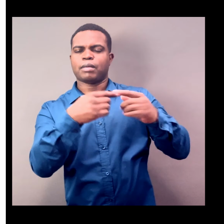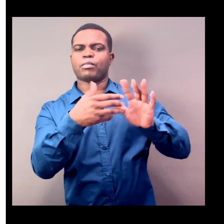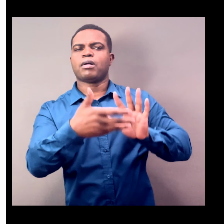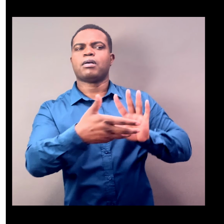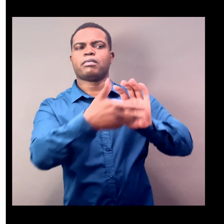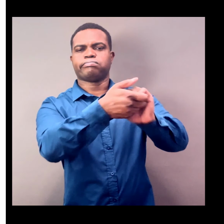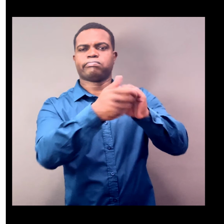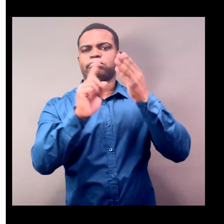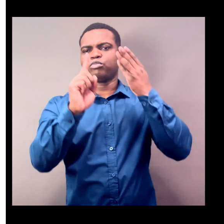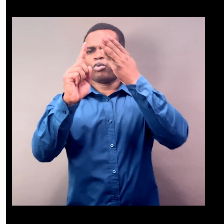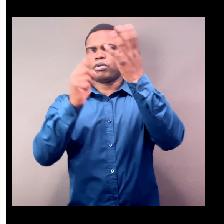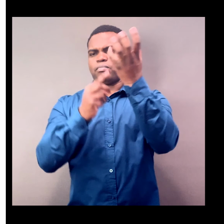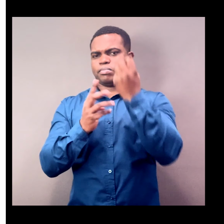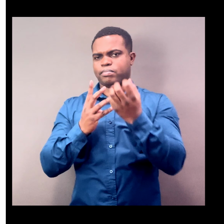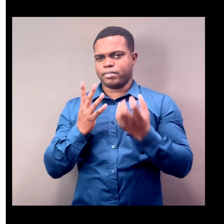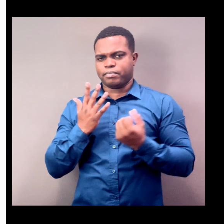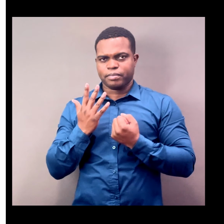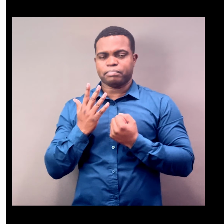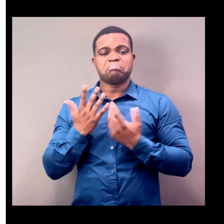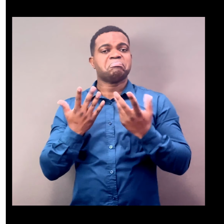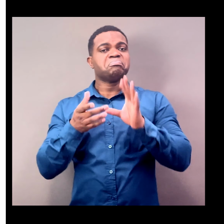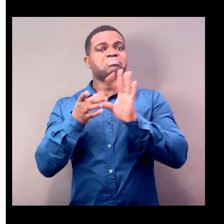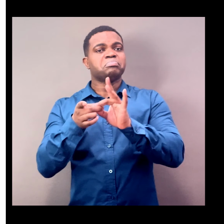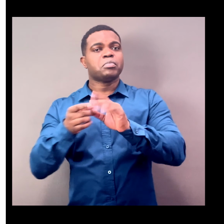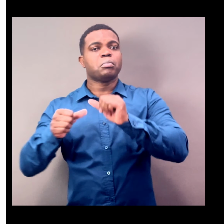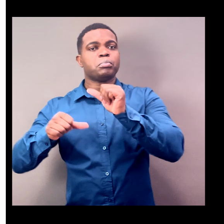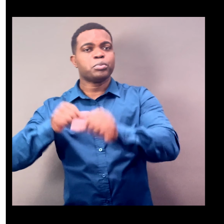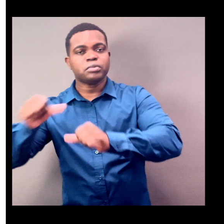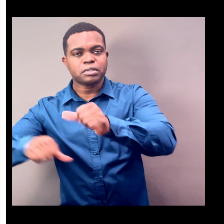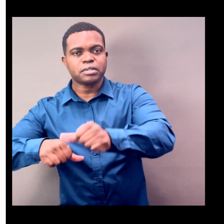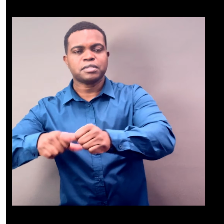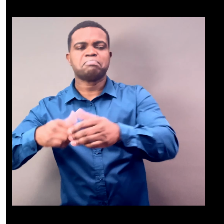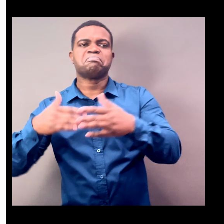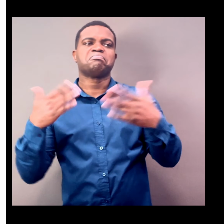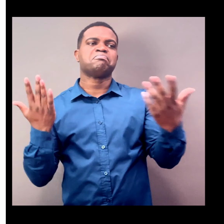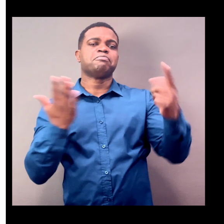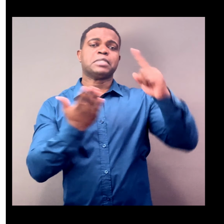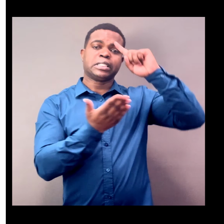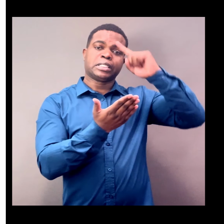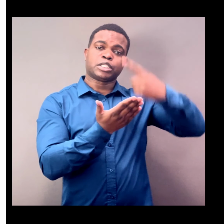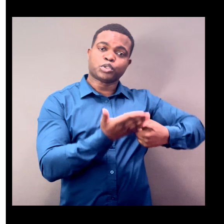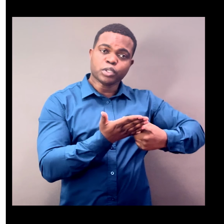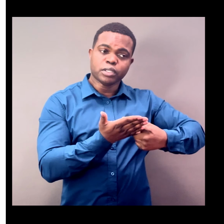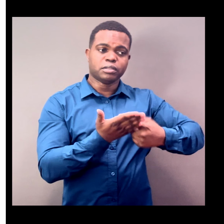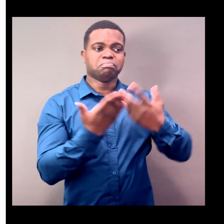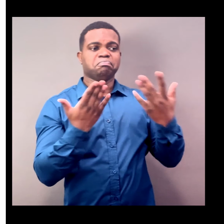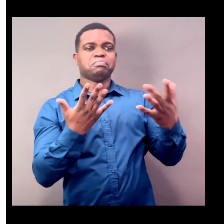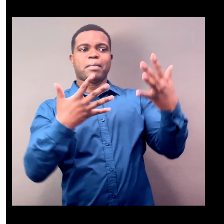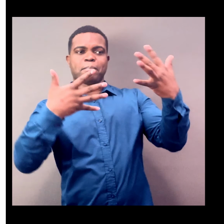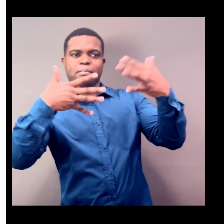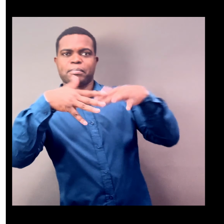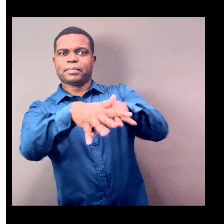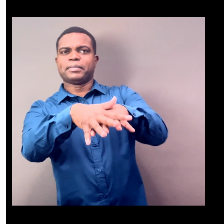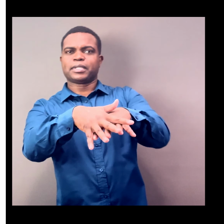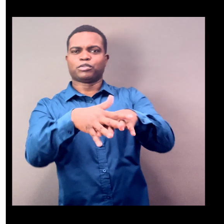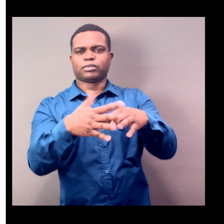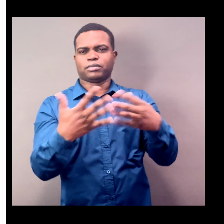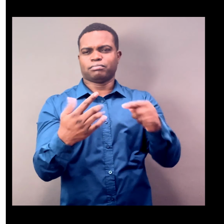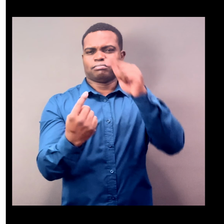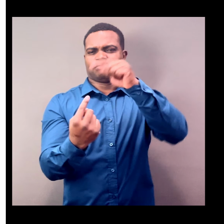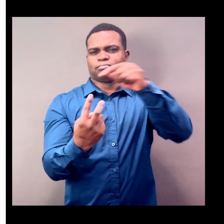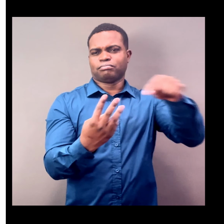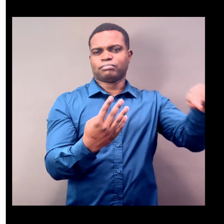outcomes. Not only outcomes, also processes, decision-making, or implementation.